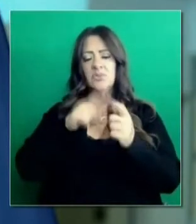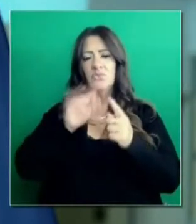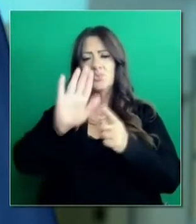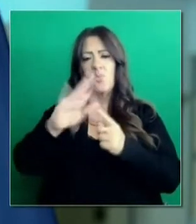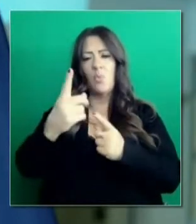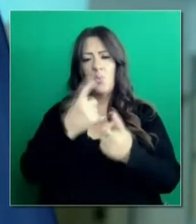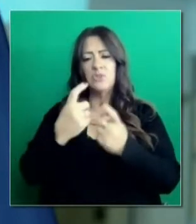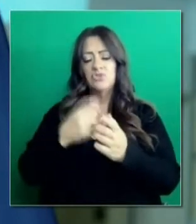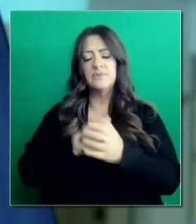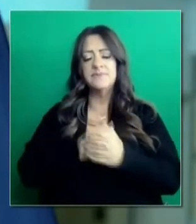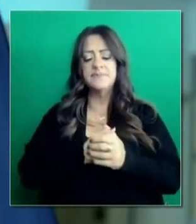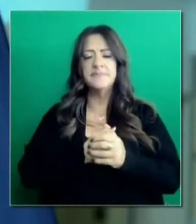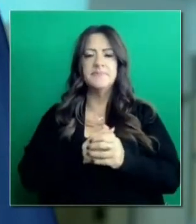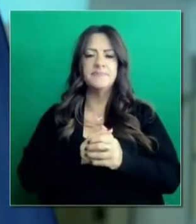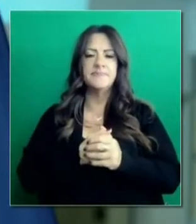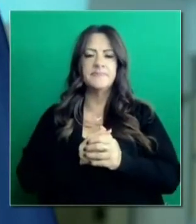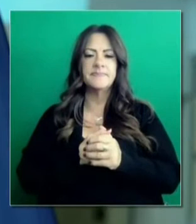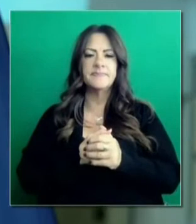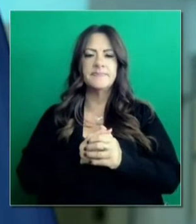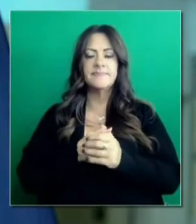Stephanie Elam, CNN.